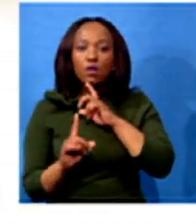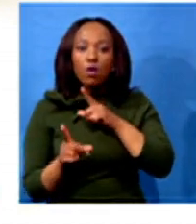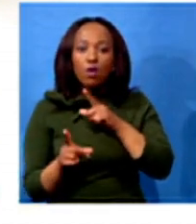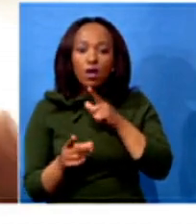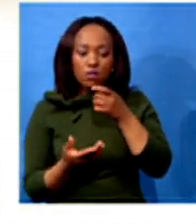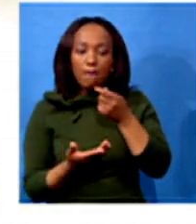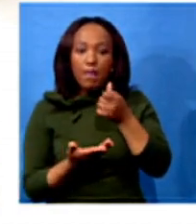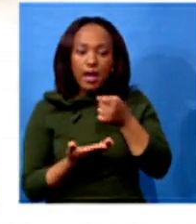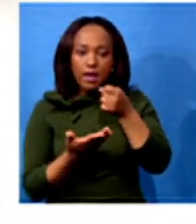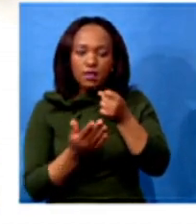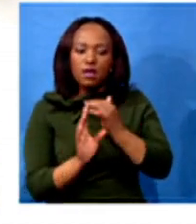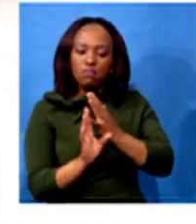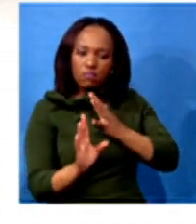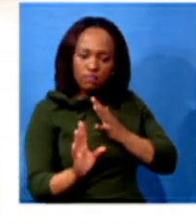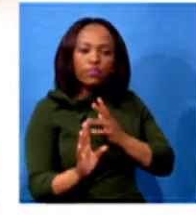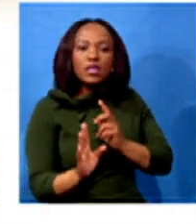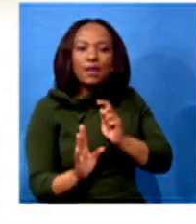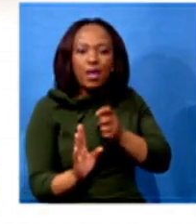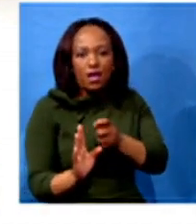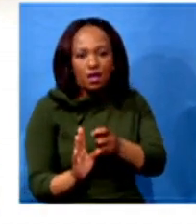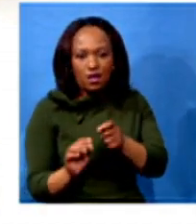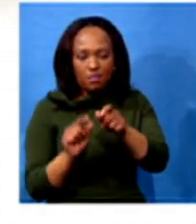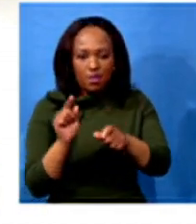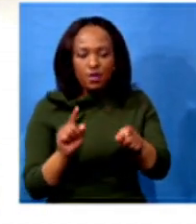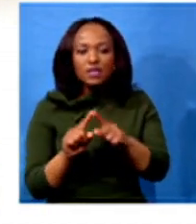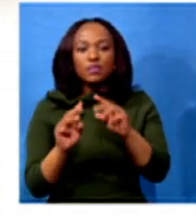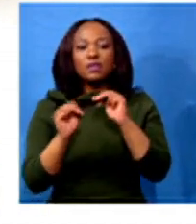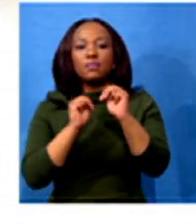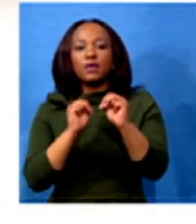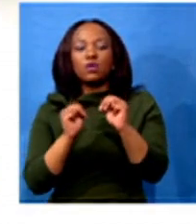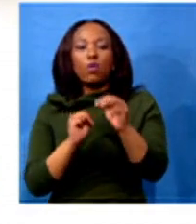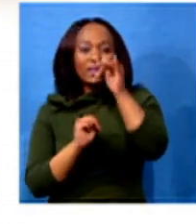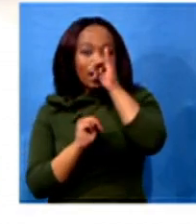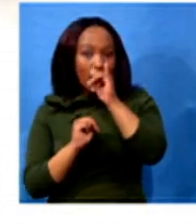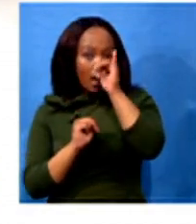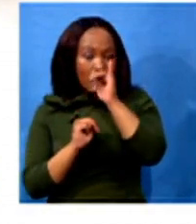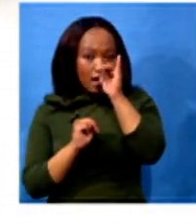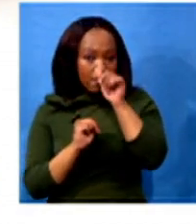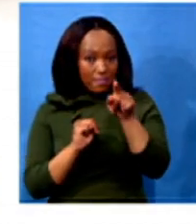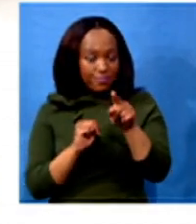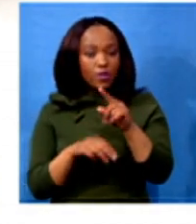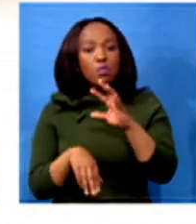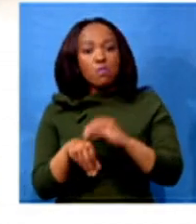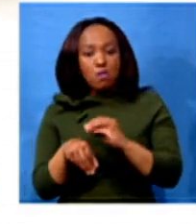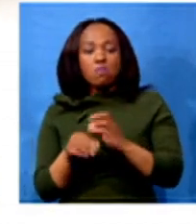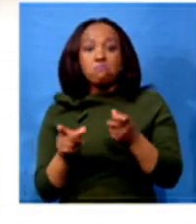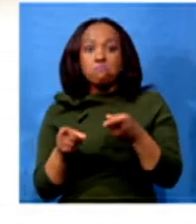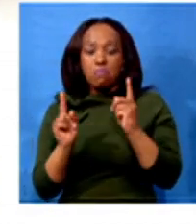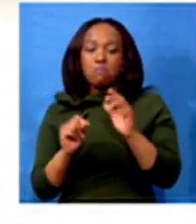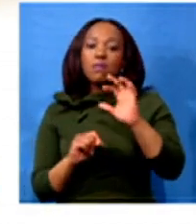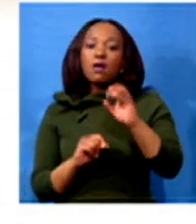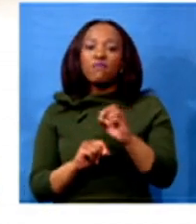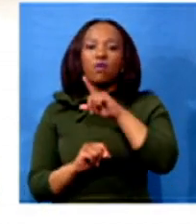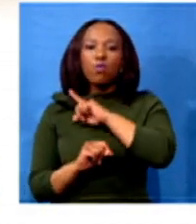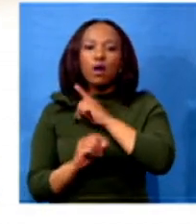they're expecting. And again, they're doing this to manage the issues of crime. Because as we know, in many instances, the